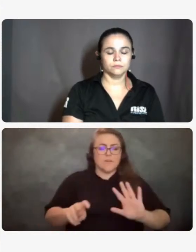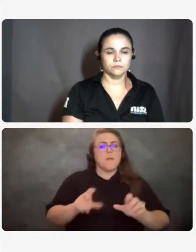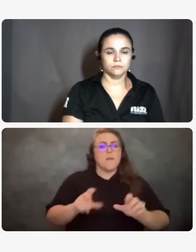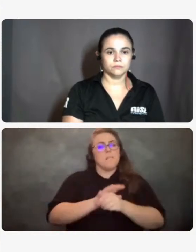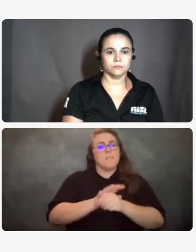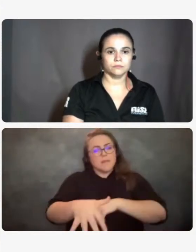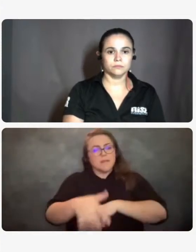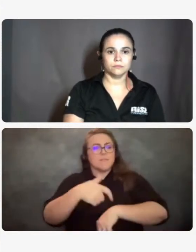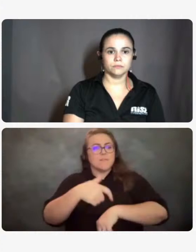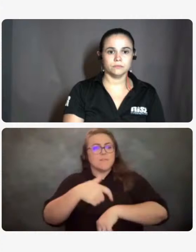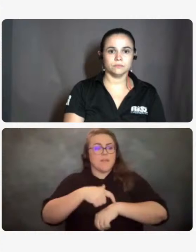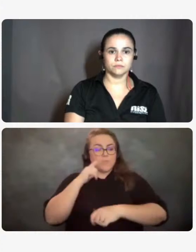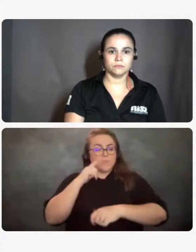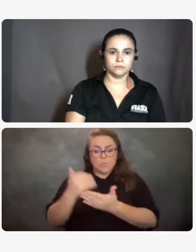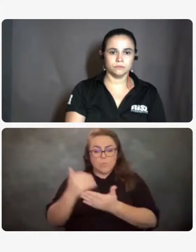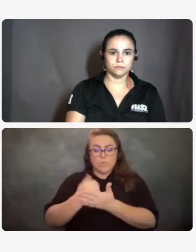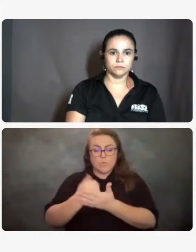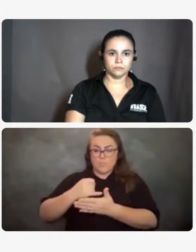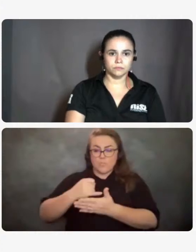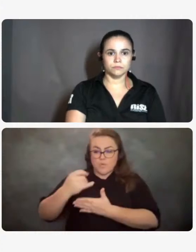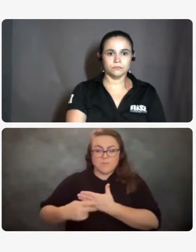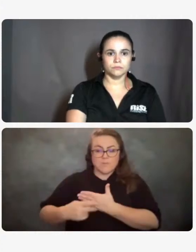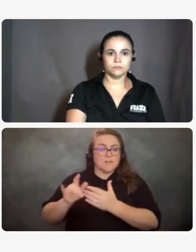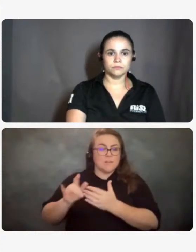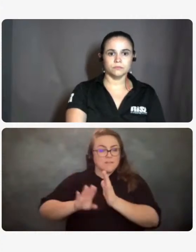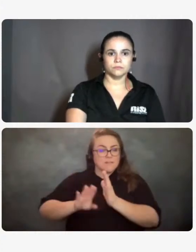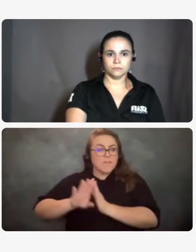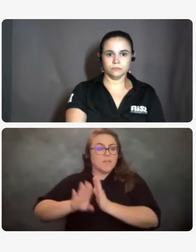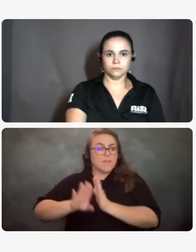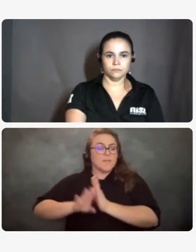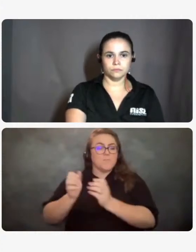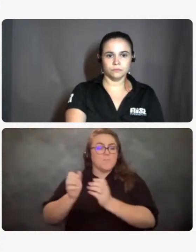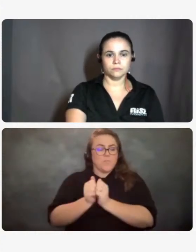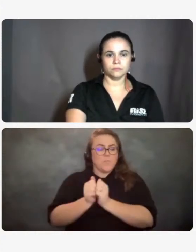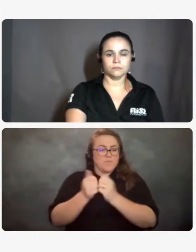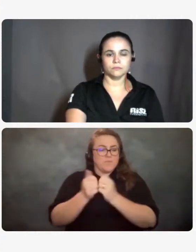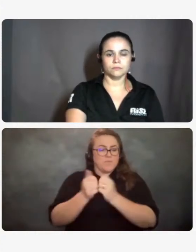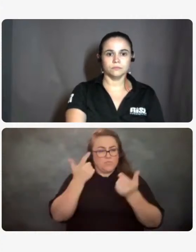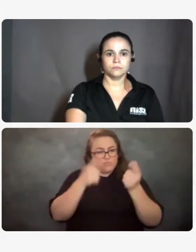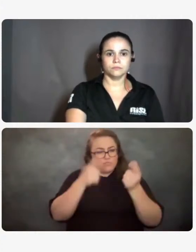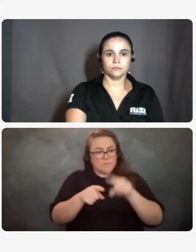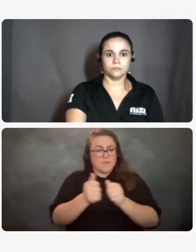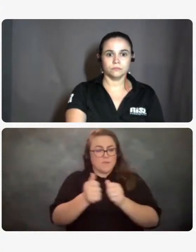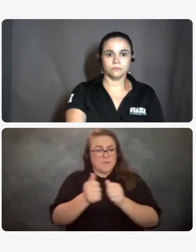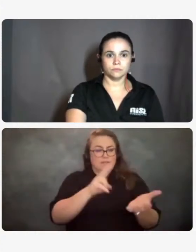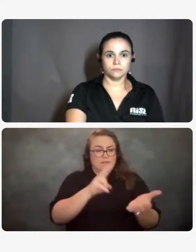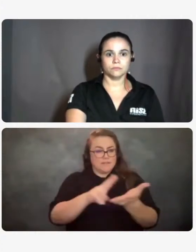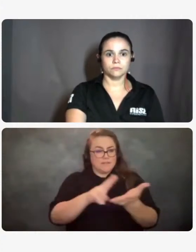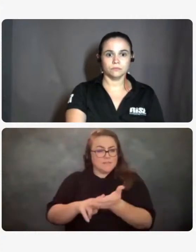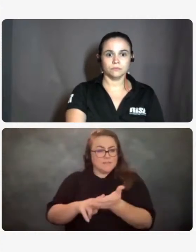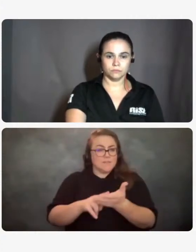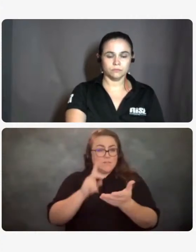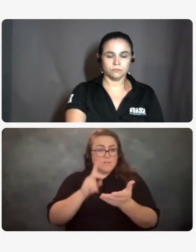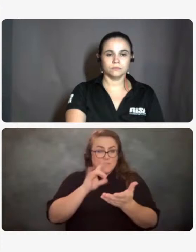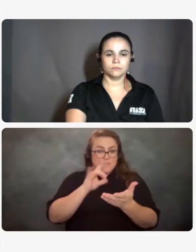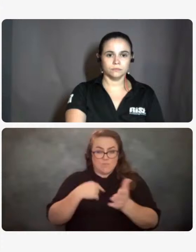developed under the agreement and the lease that we're bringing for you to consider tonight. There are two actions to be taken,